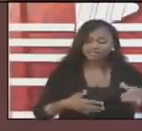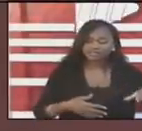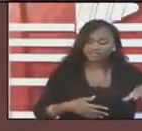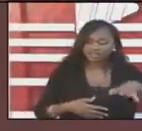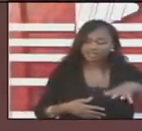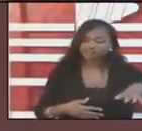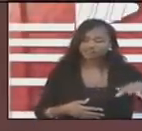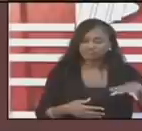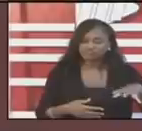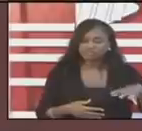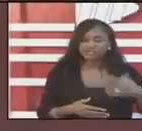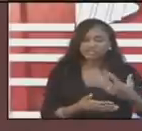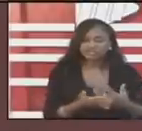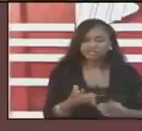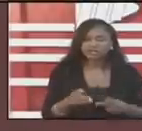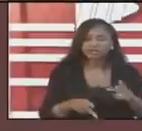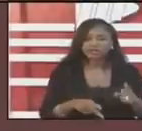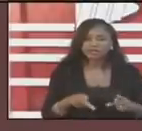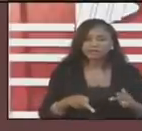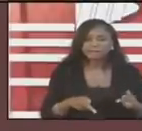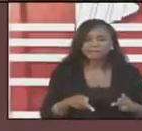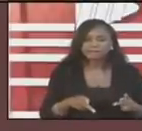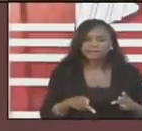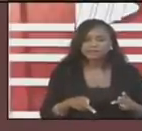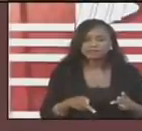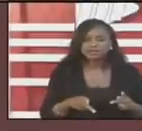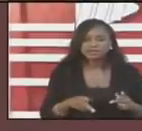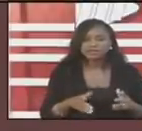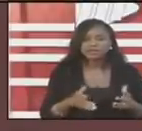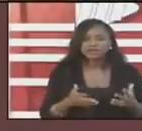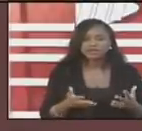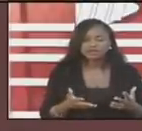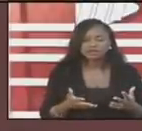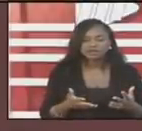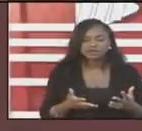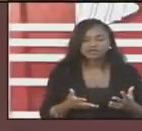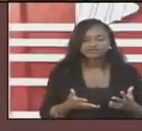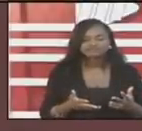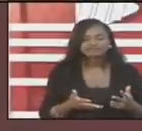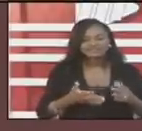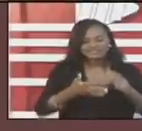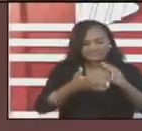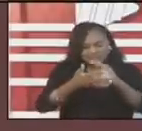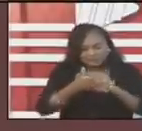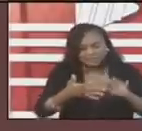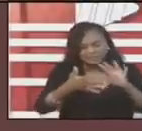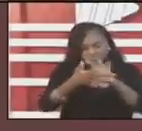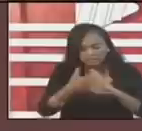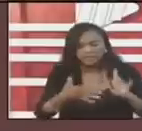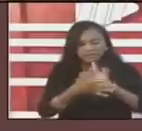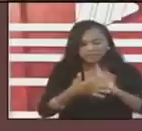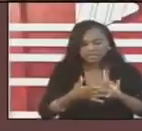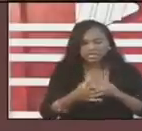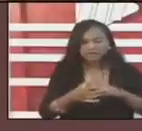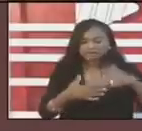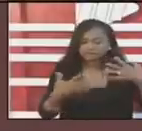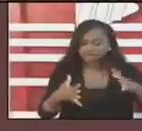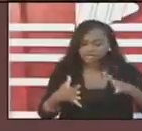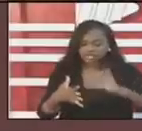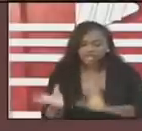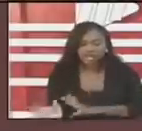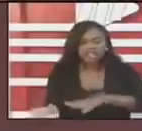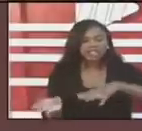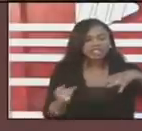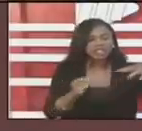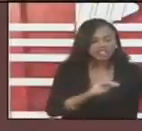where persons use education to get them out. So we would